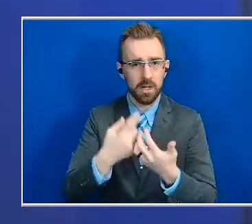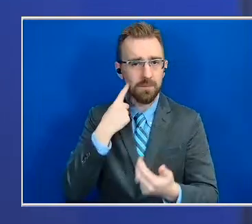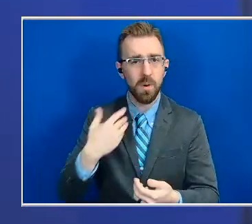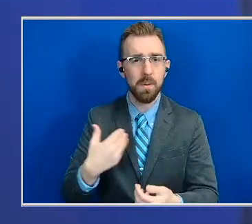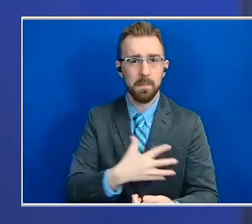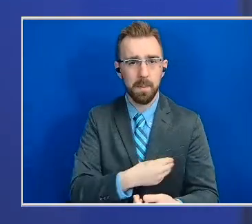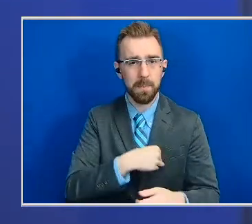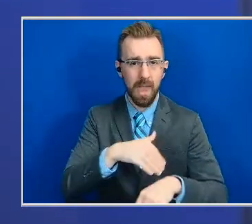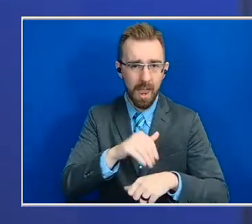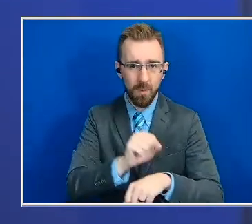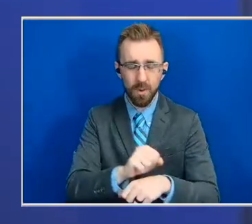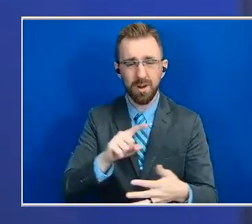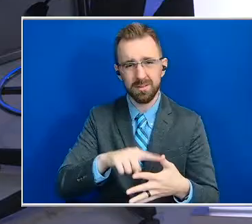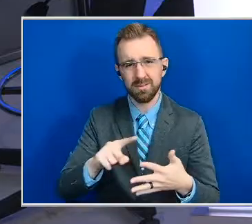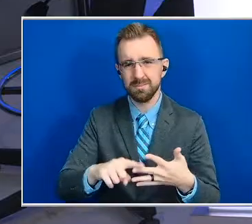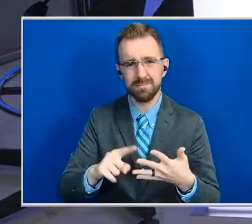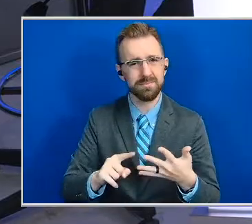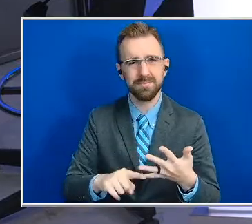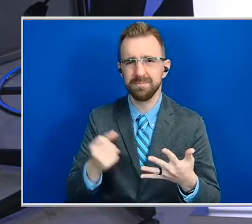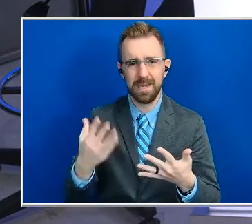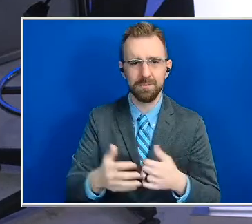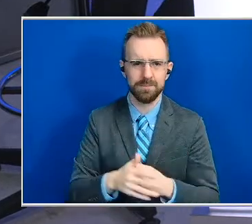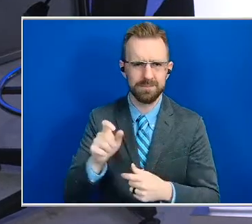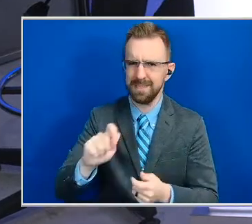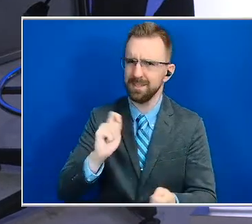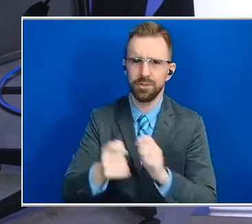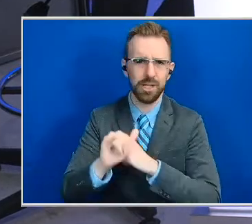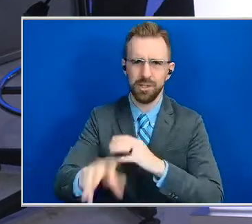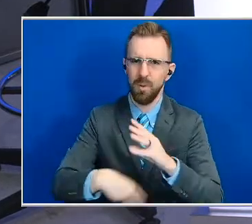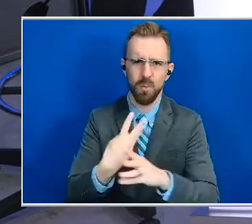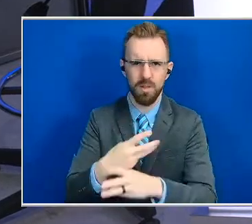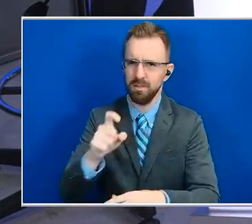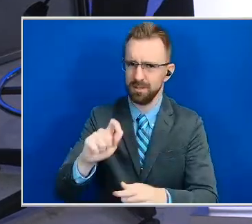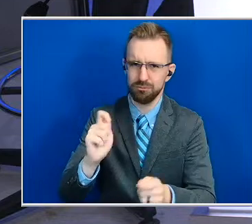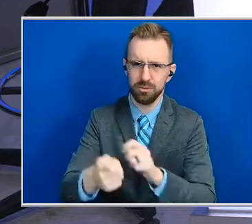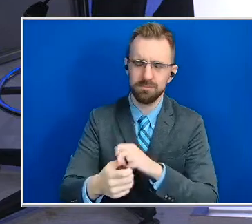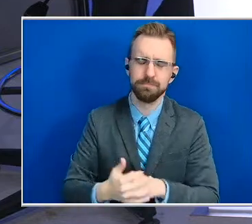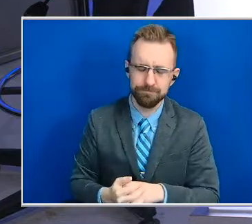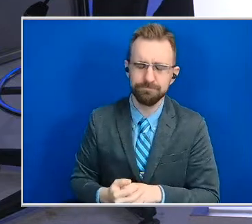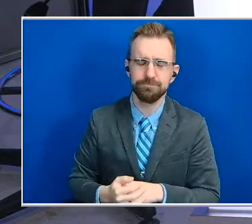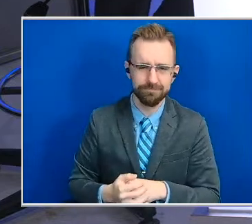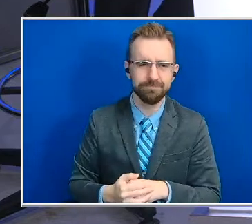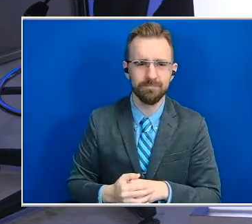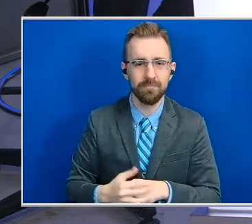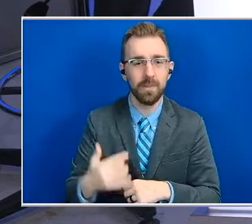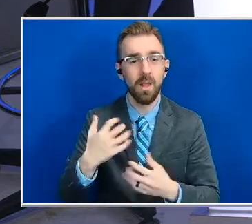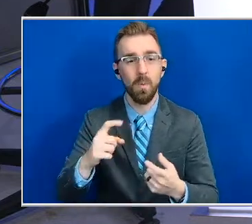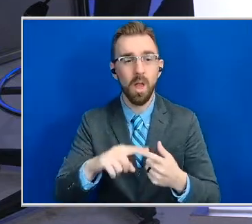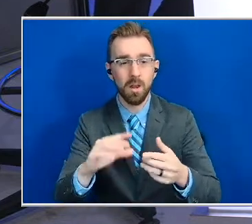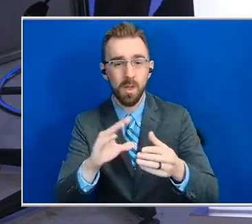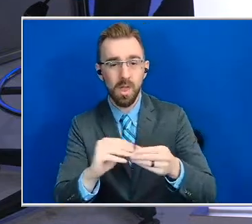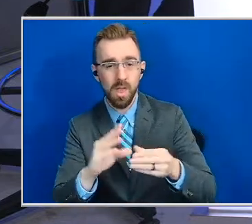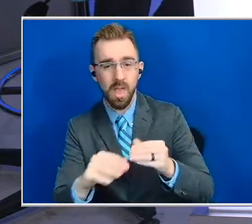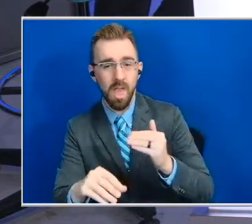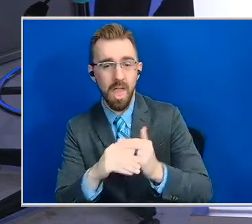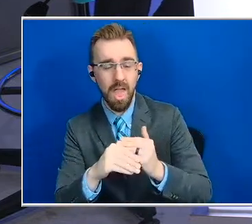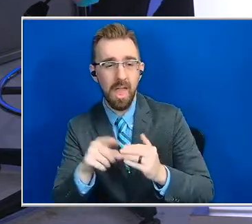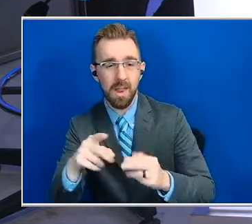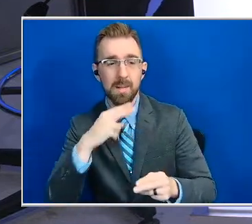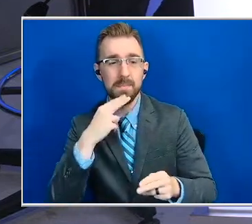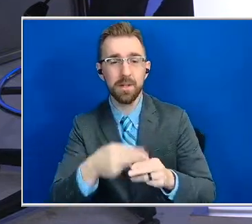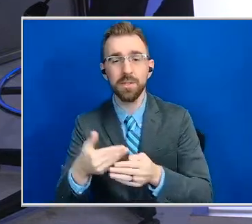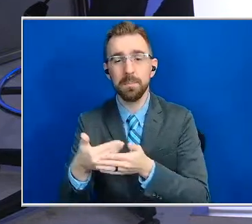like that. All right, we need to change that world. All right, so I do want to please, speak to you go. were mentioning the Baby Friendly